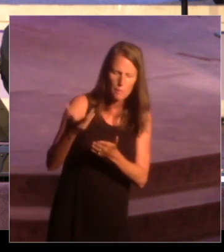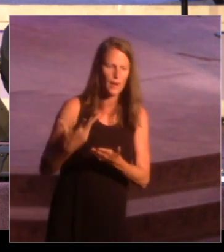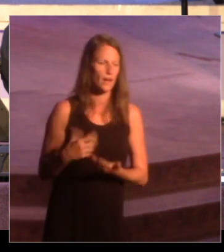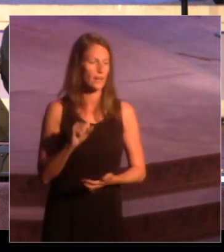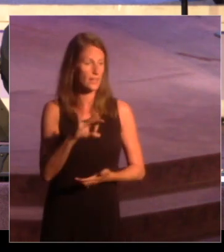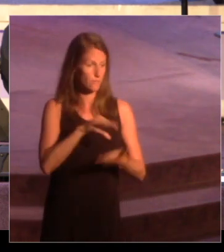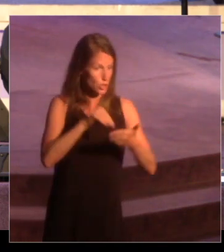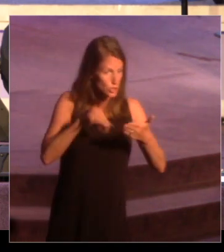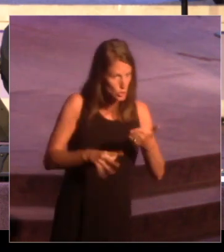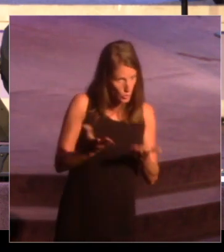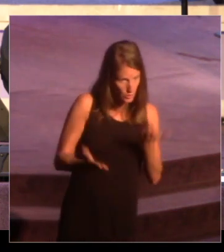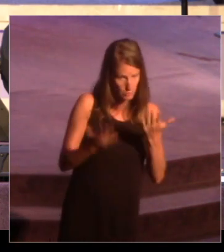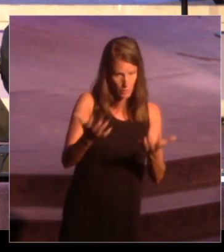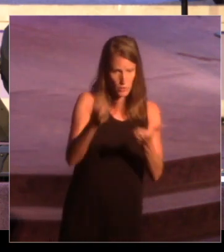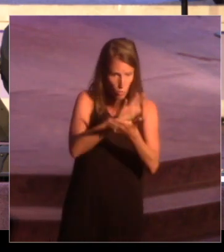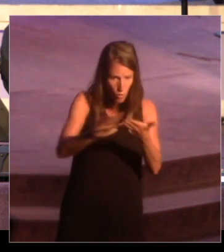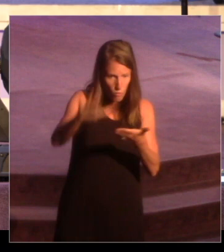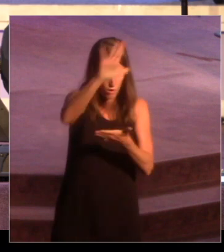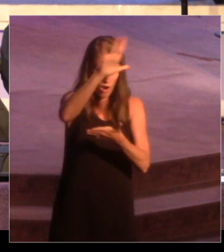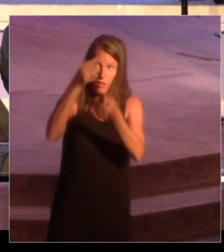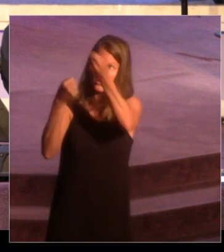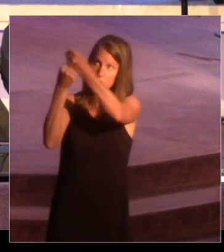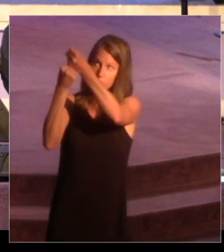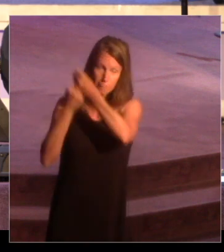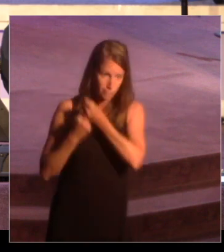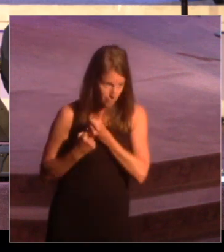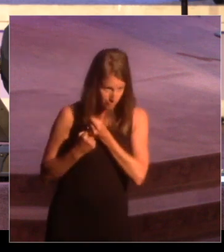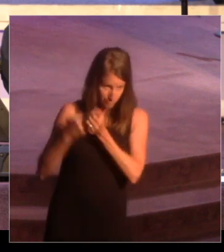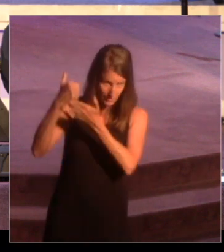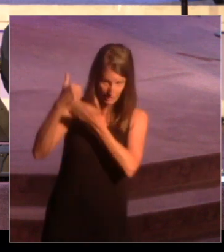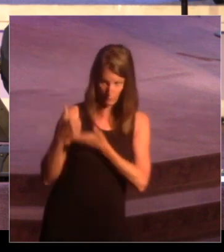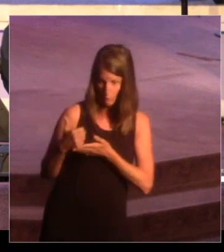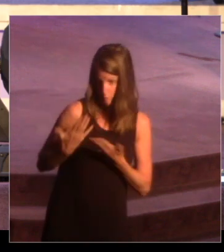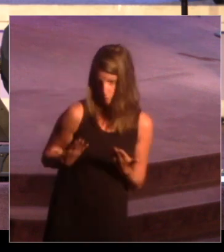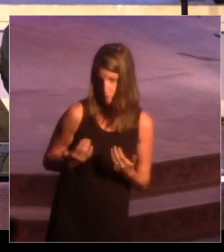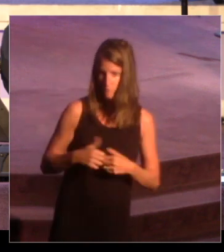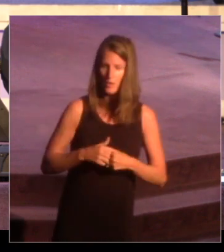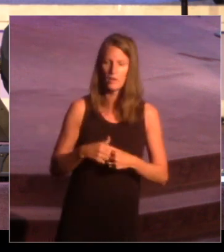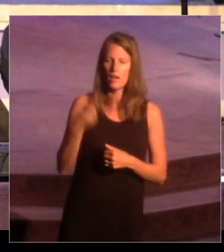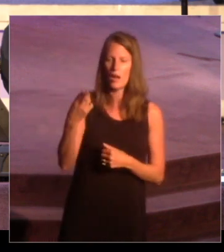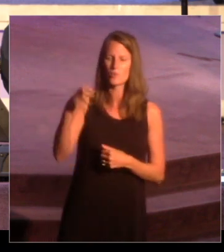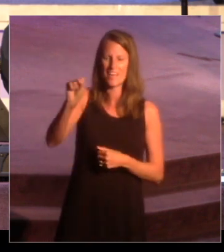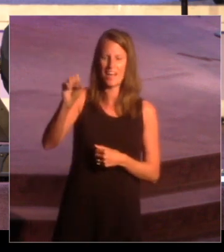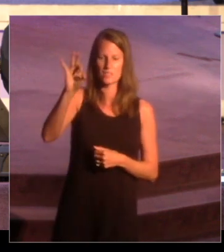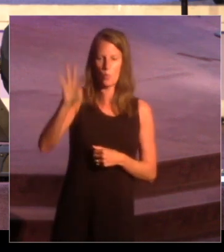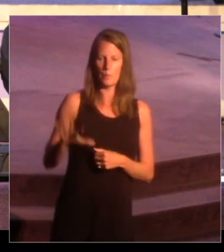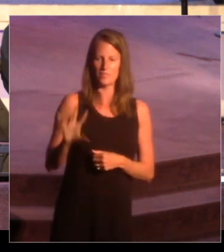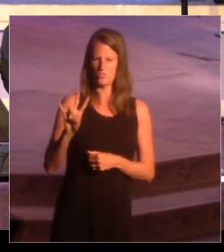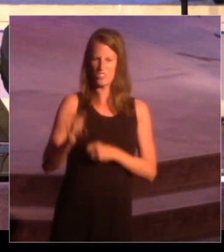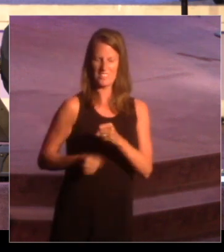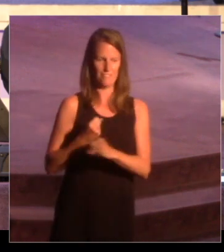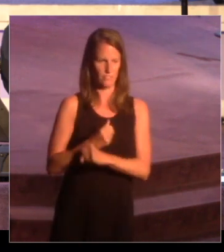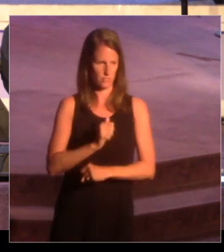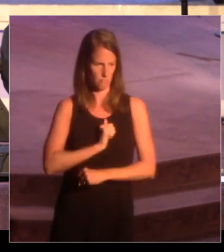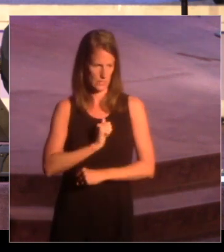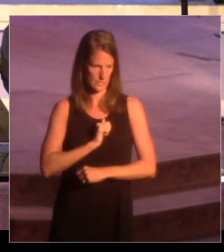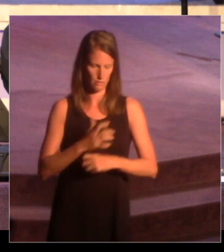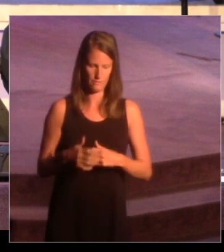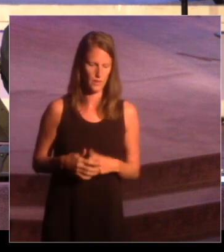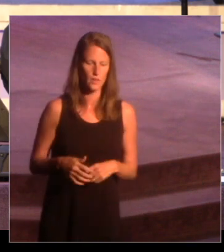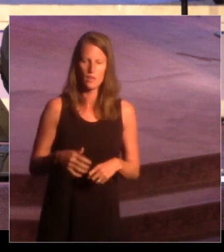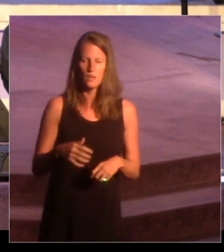maybe you want guidance on what college to go to. When I was a high school pastor, I did that for 7 years. You could have been the